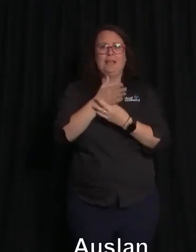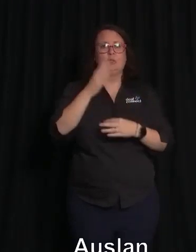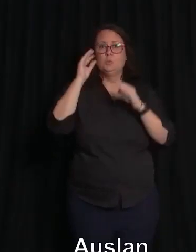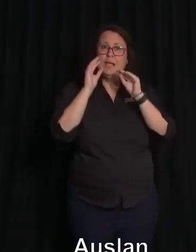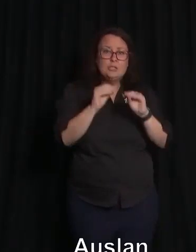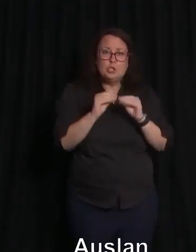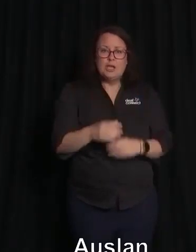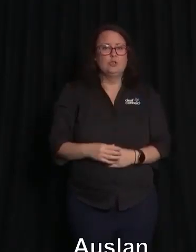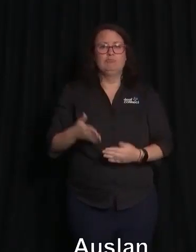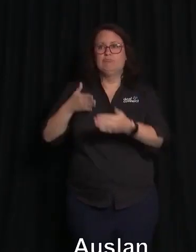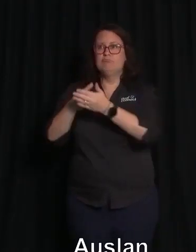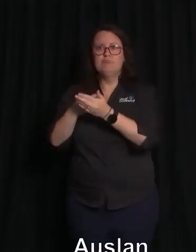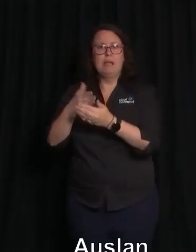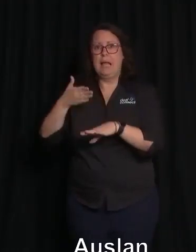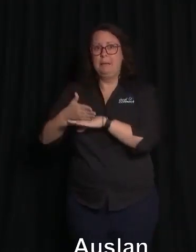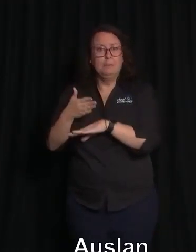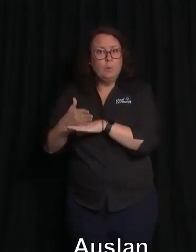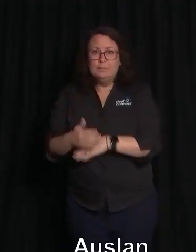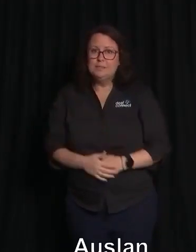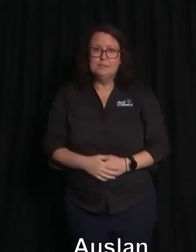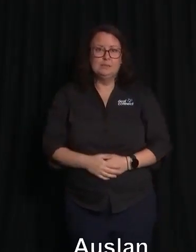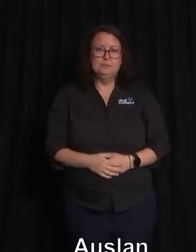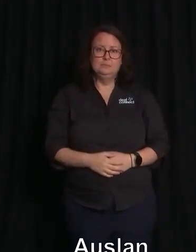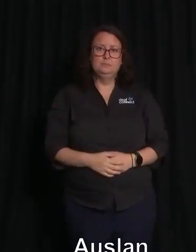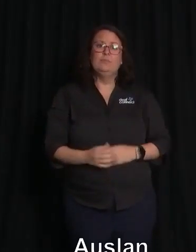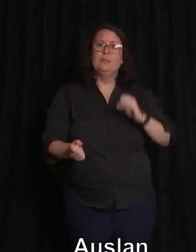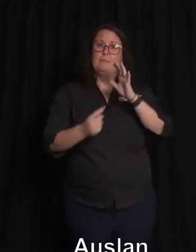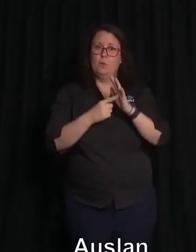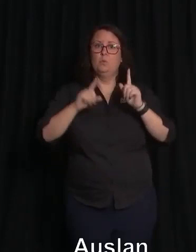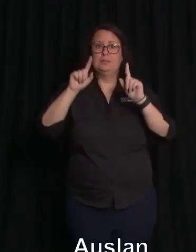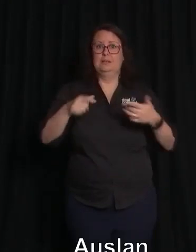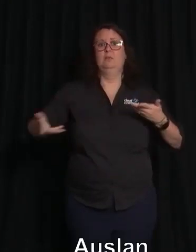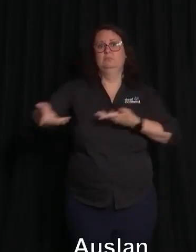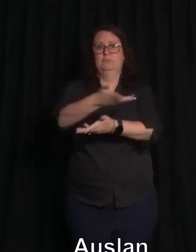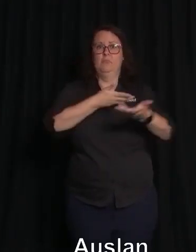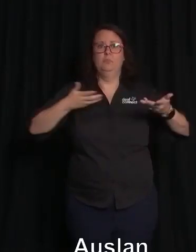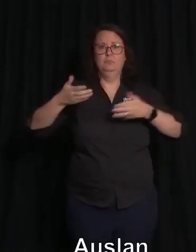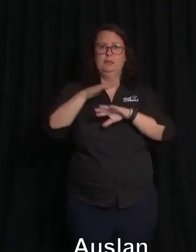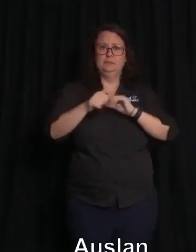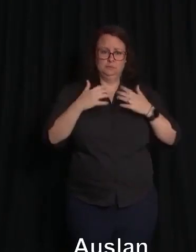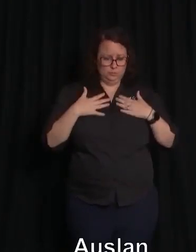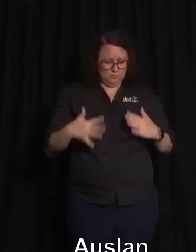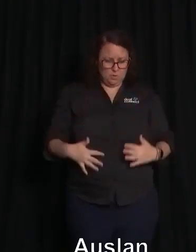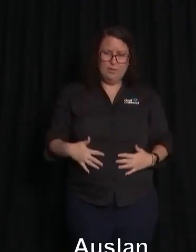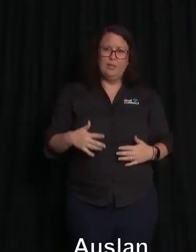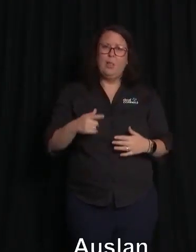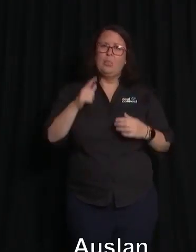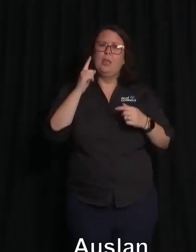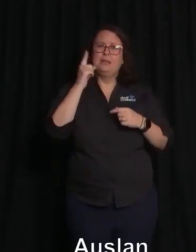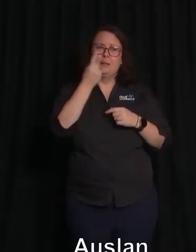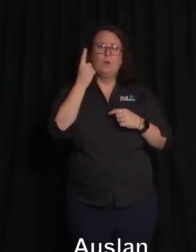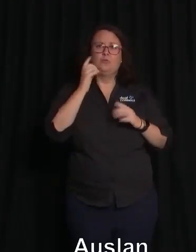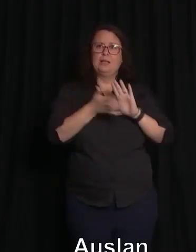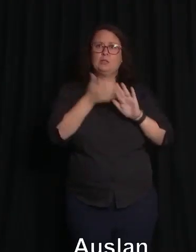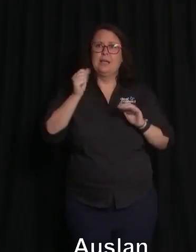to employment. And it's so important that we're having this conversation when it comes to your body. The moment someone tries to strip you